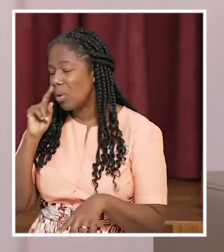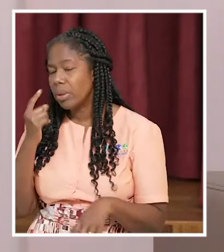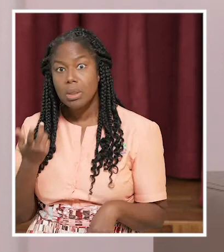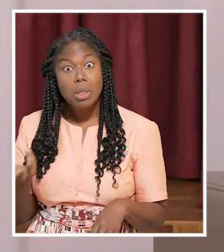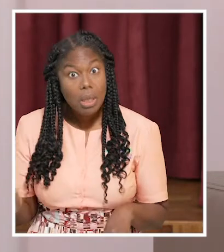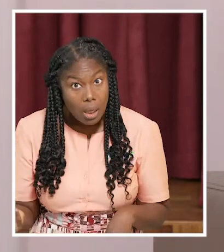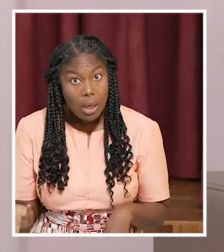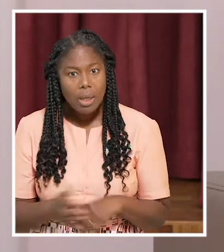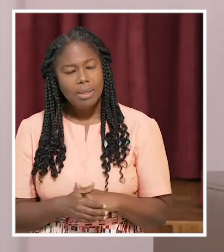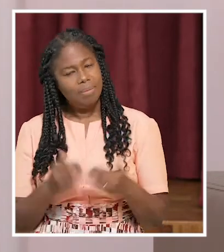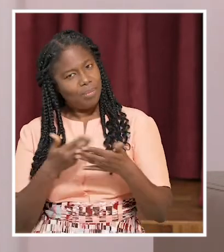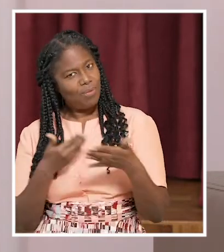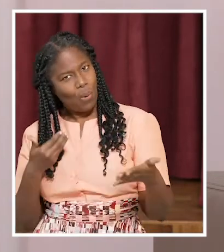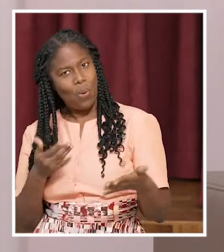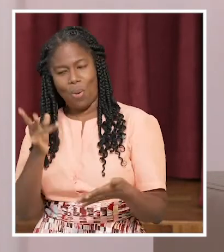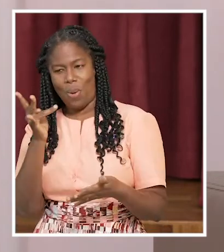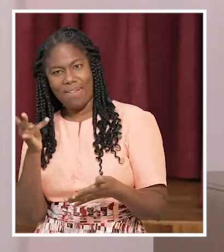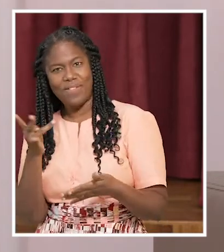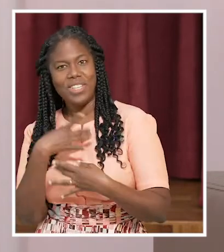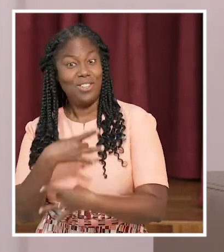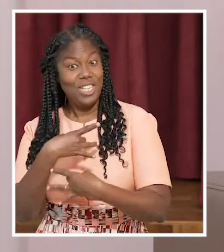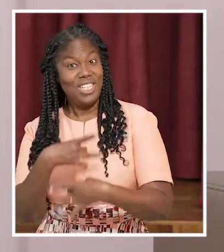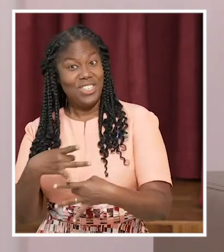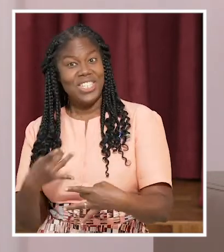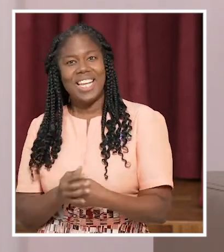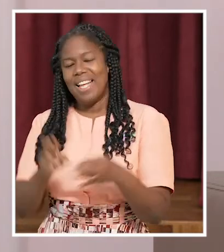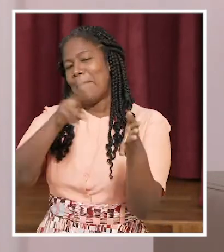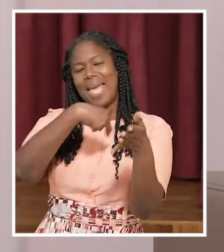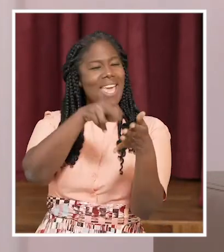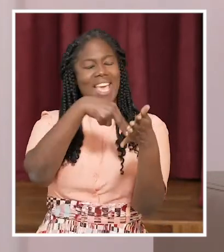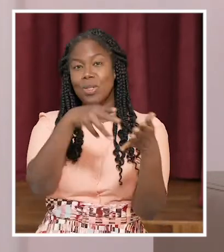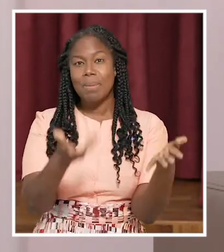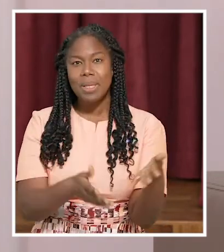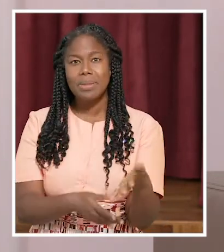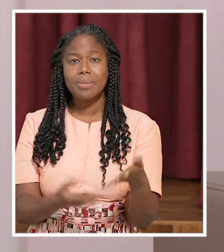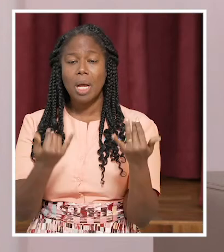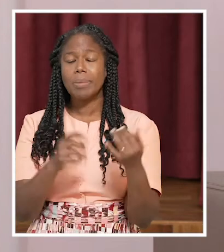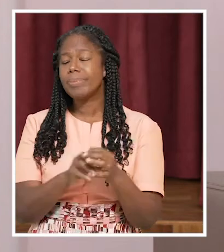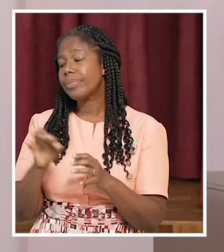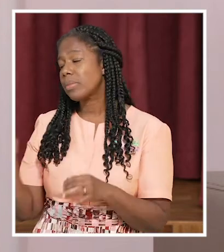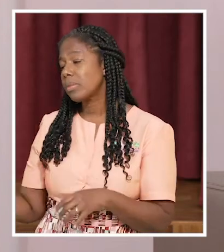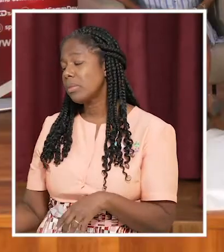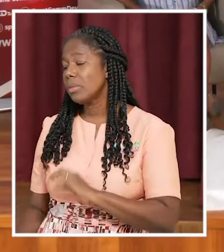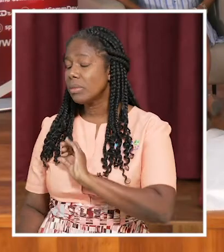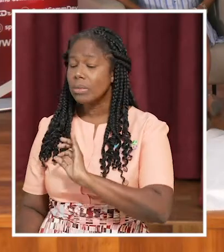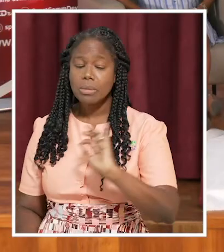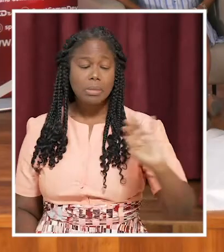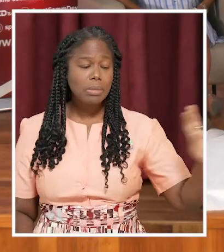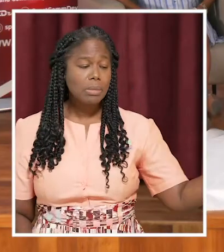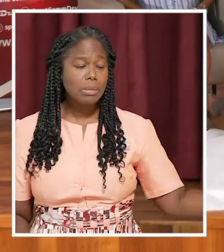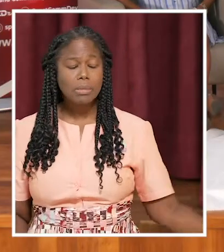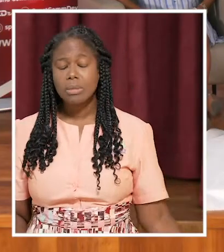even passionate about. They just lose the interest and that zeal and that zest for life. So Deborah, we're dealing with